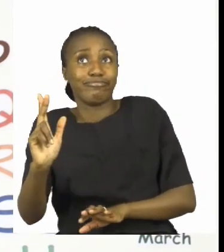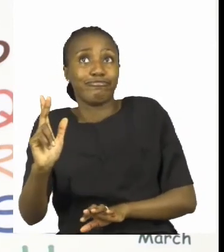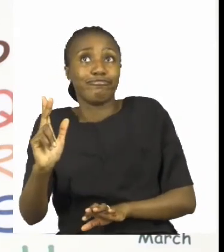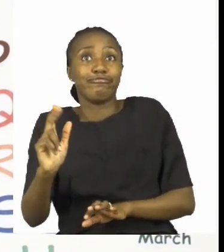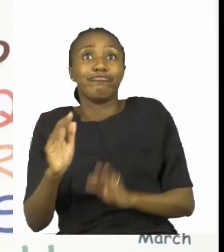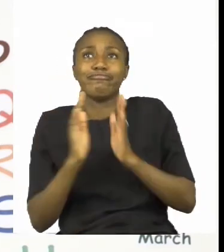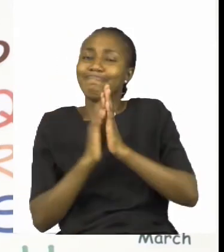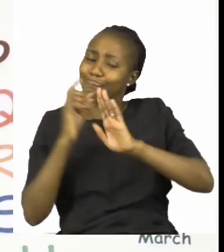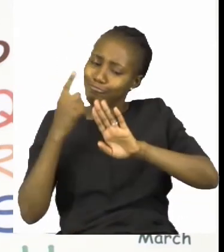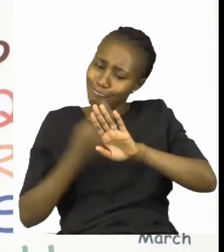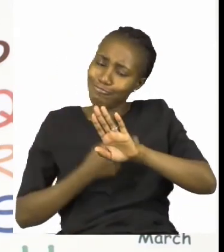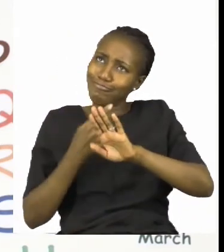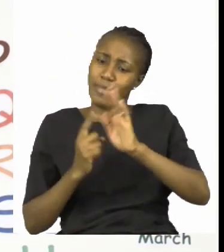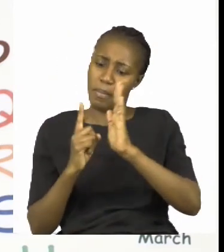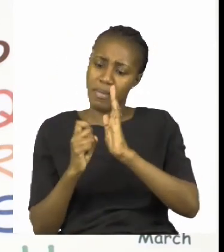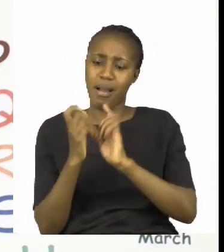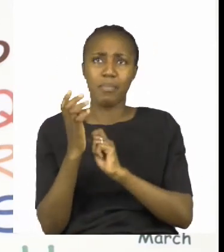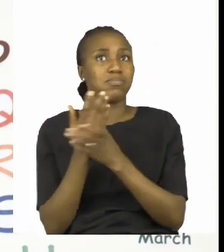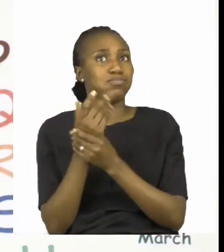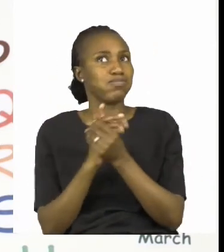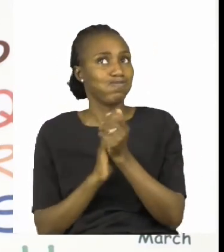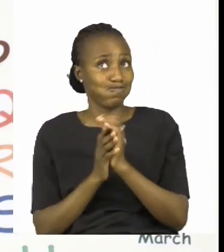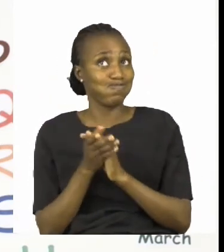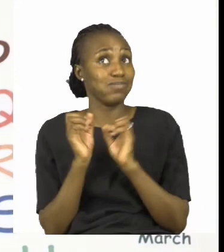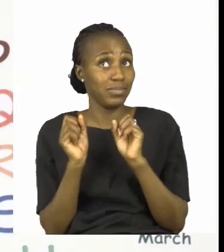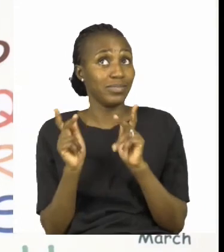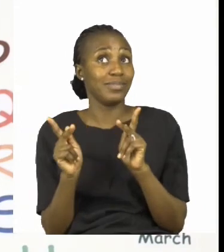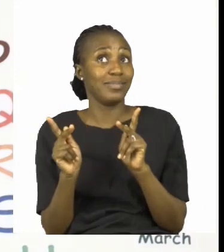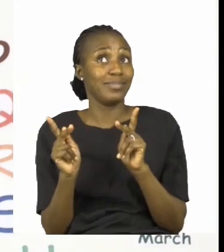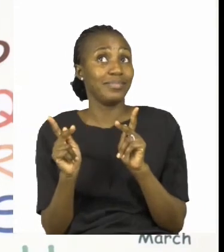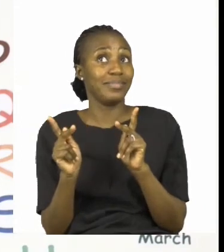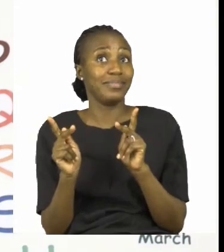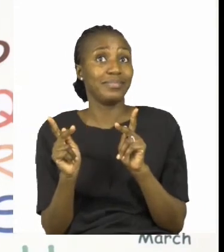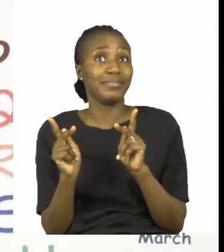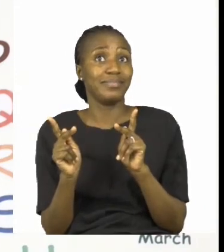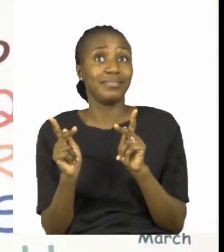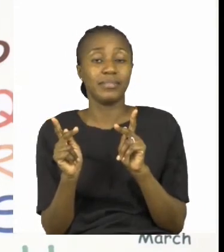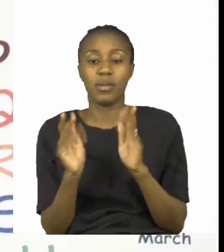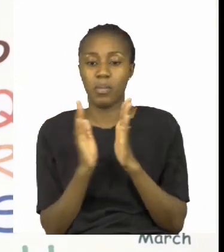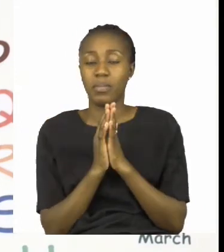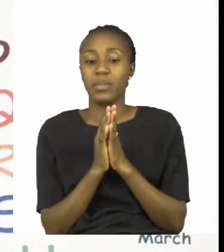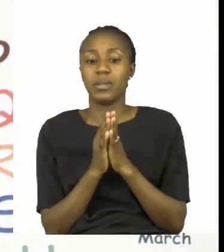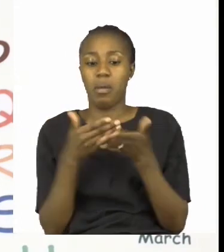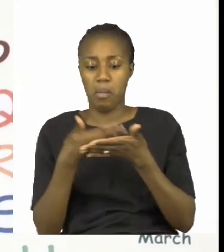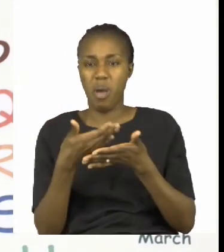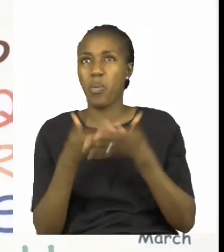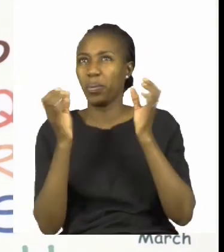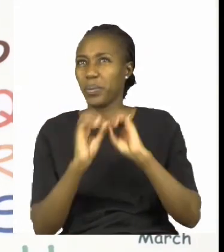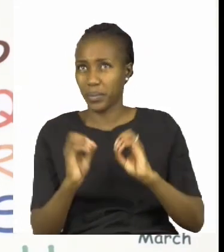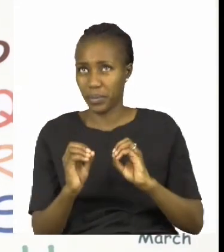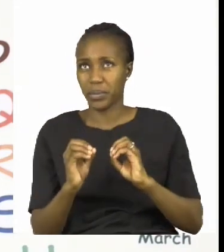make sure we sanitize every single time. Make sure your hands are dry before you touch anything